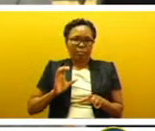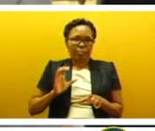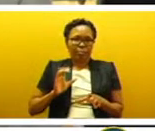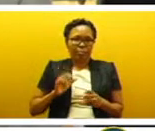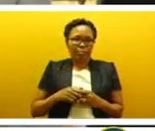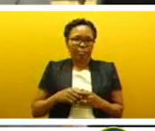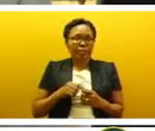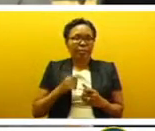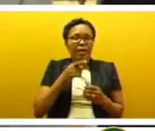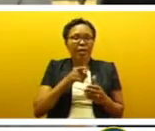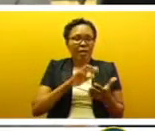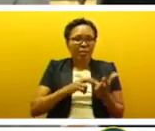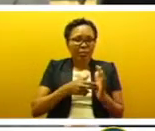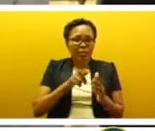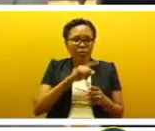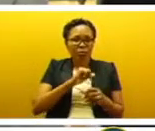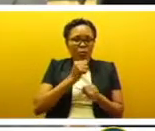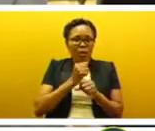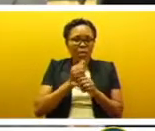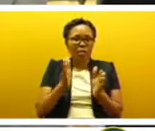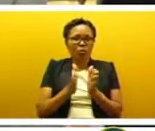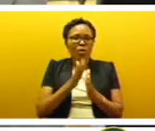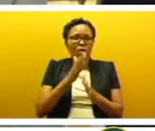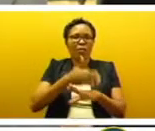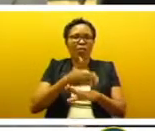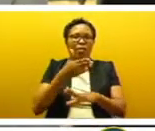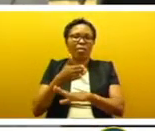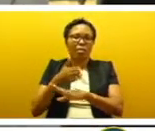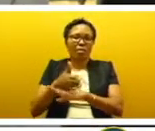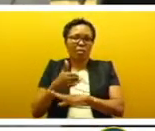which means we are dealing with fiction.